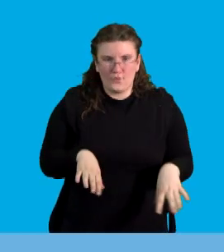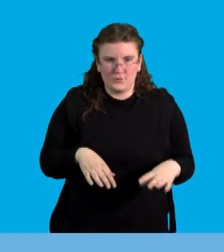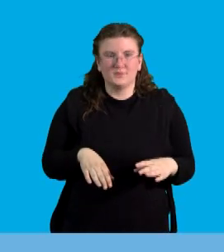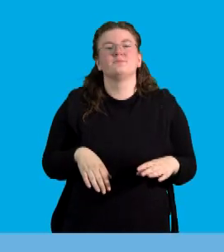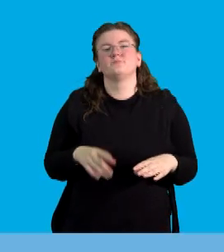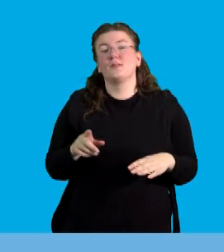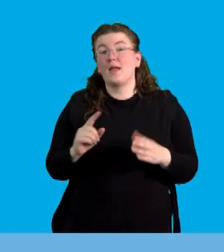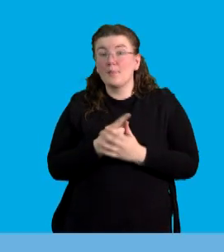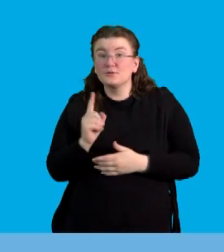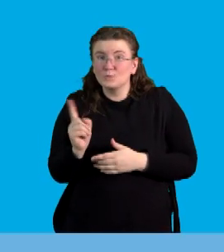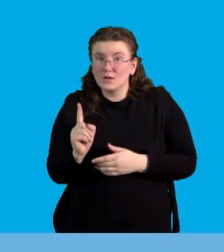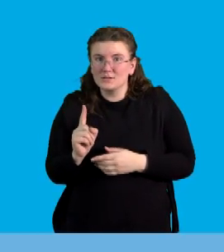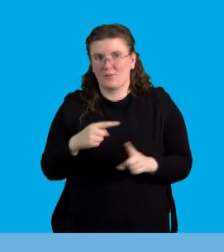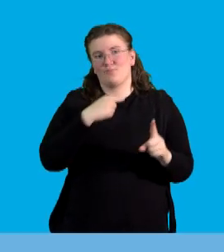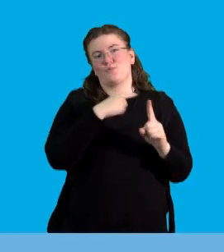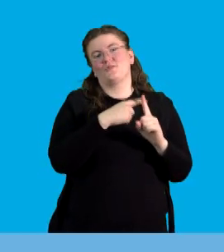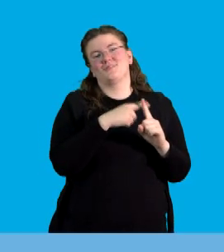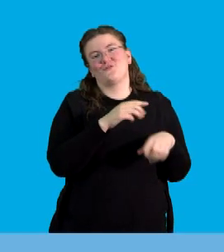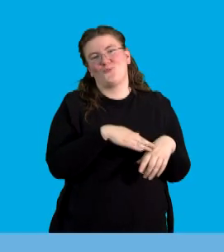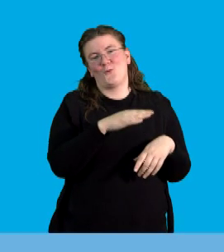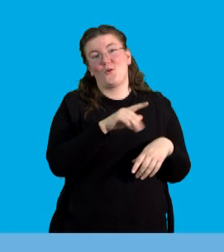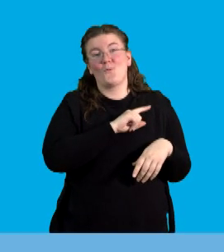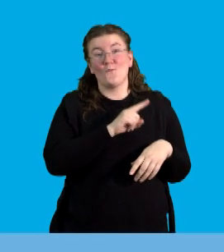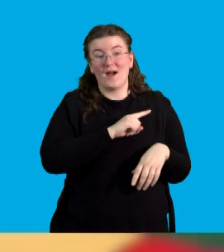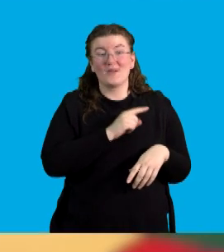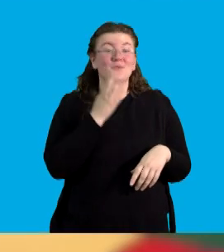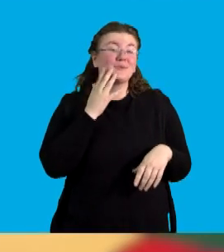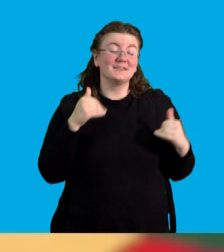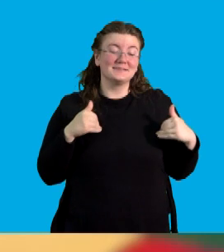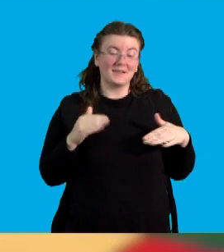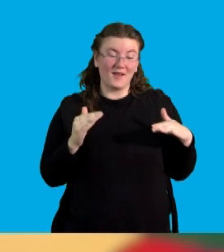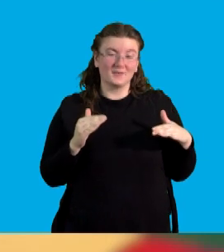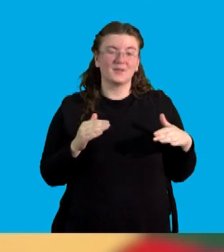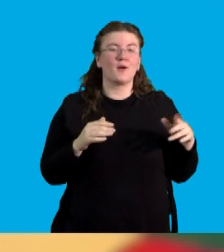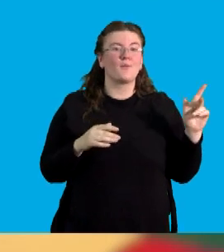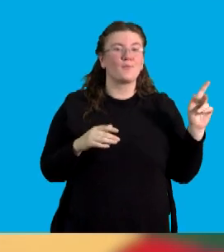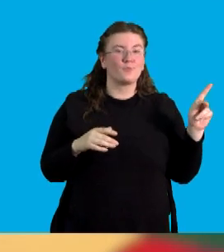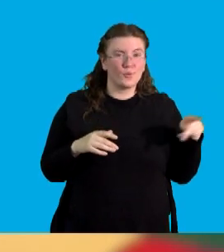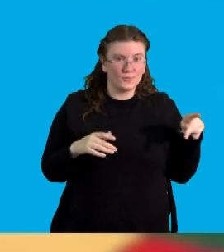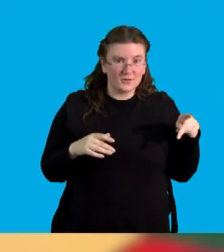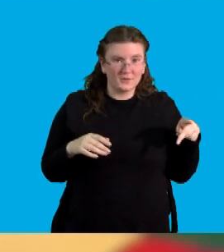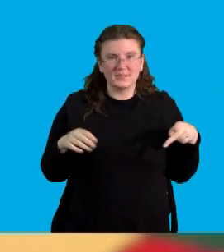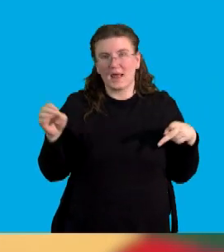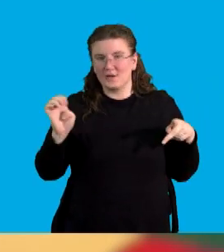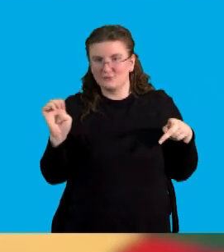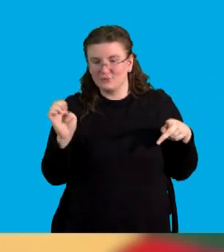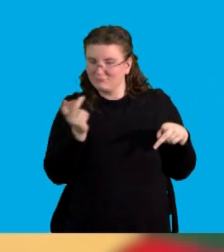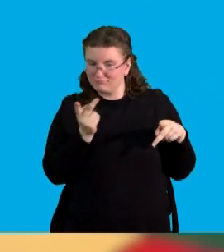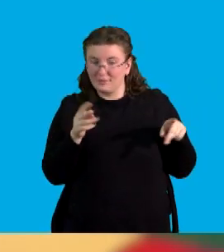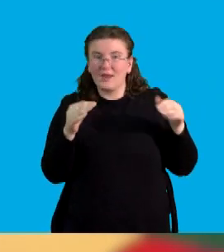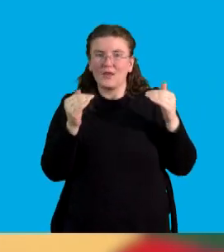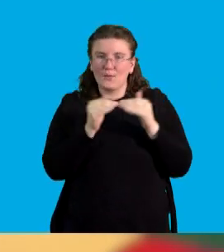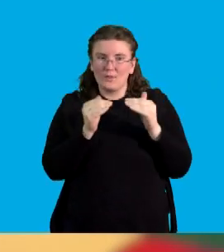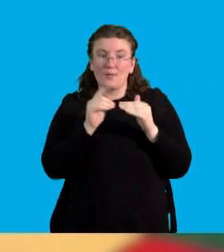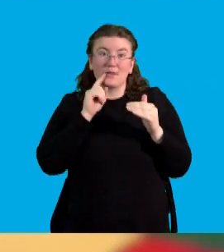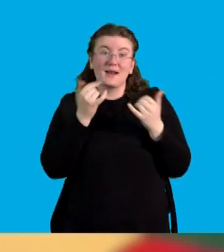more positive, because at the beginning, initially, there's an equal number of protons and electrons. So once now the atom loses